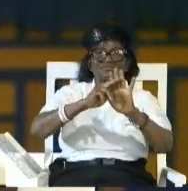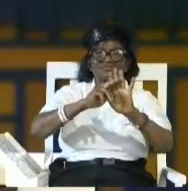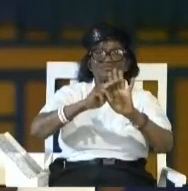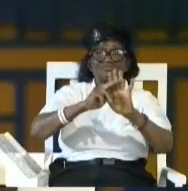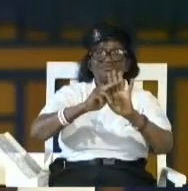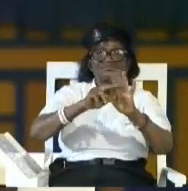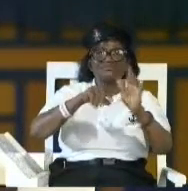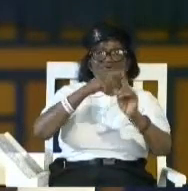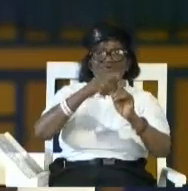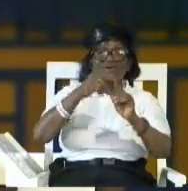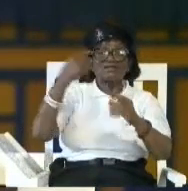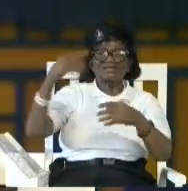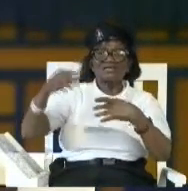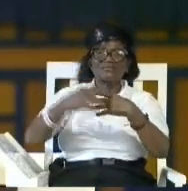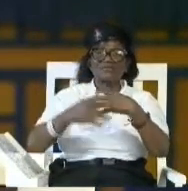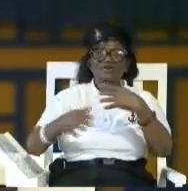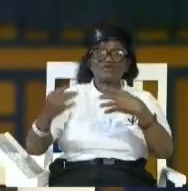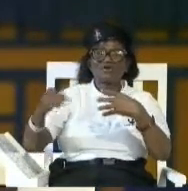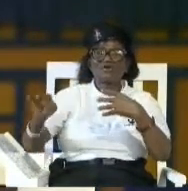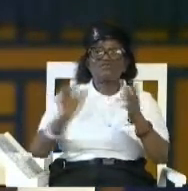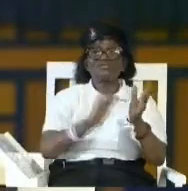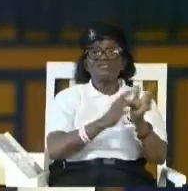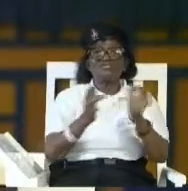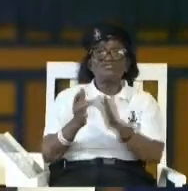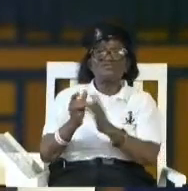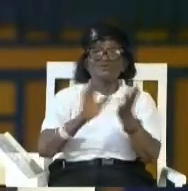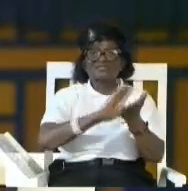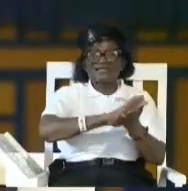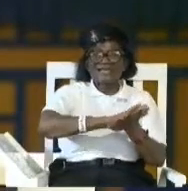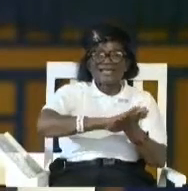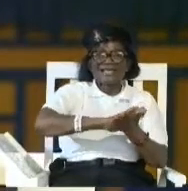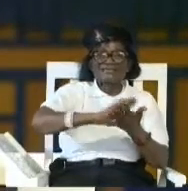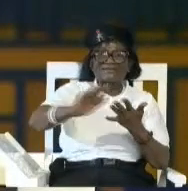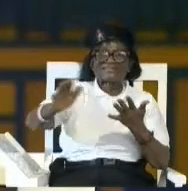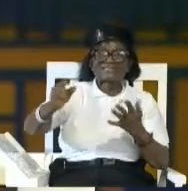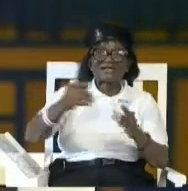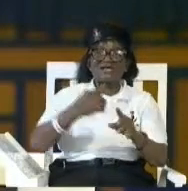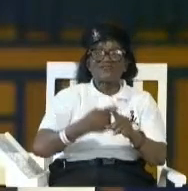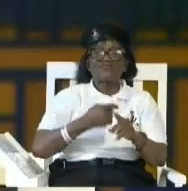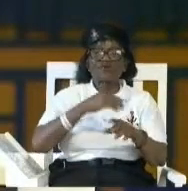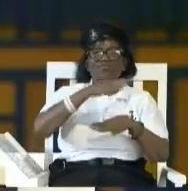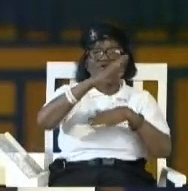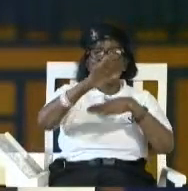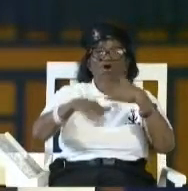When the blood of Jesus cleanses from all sins.